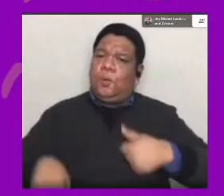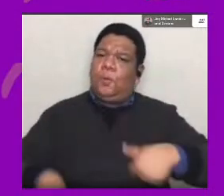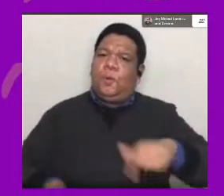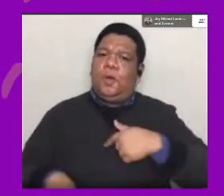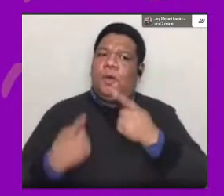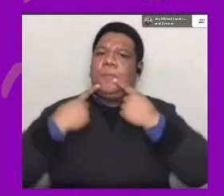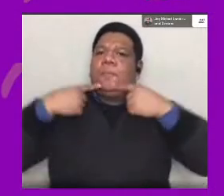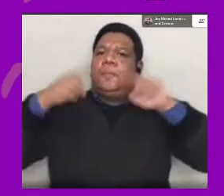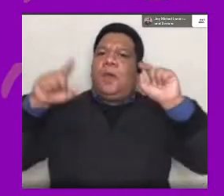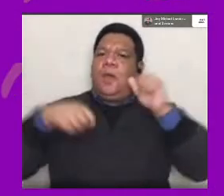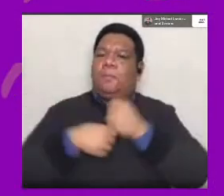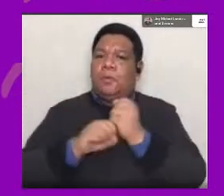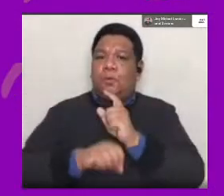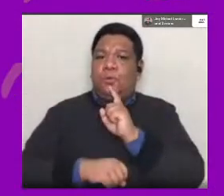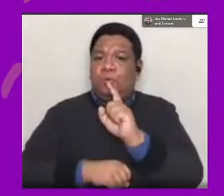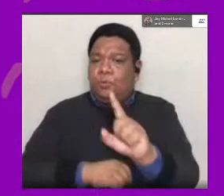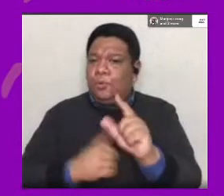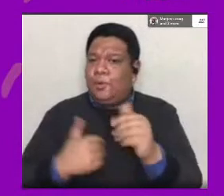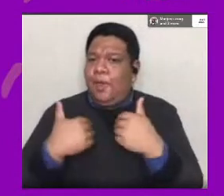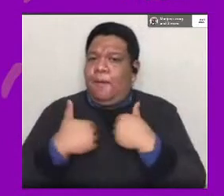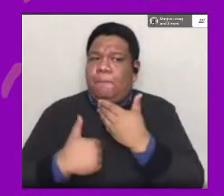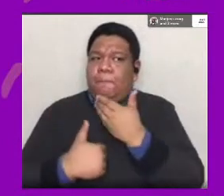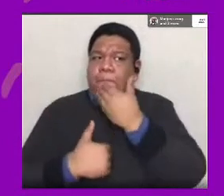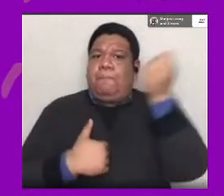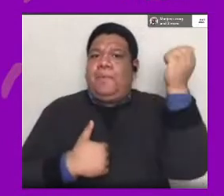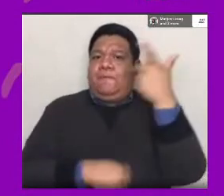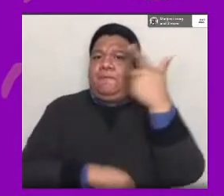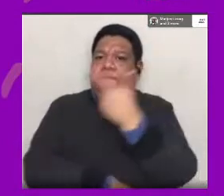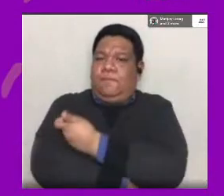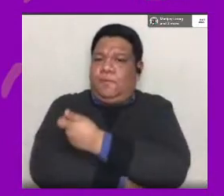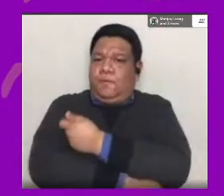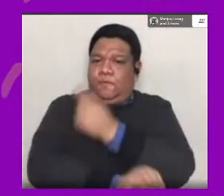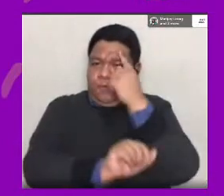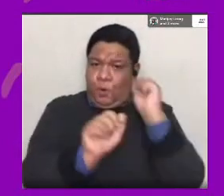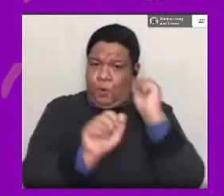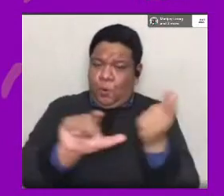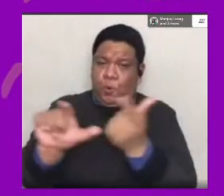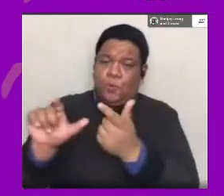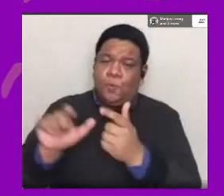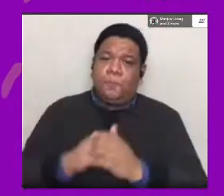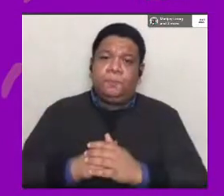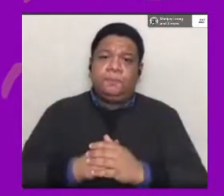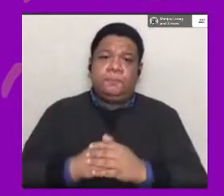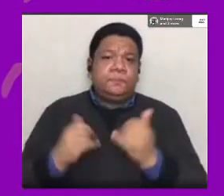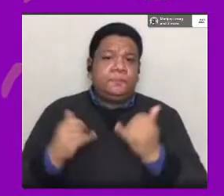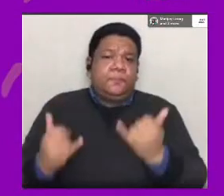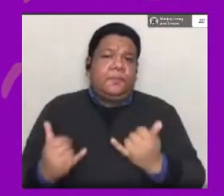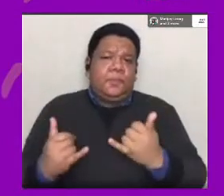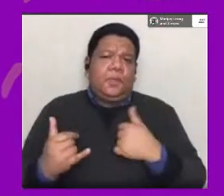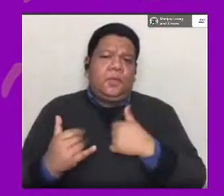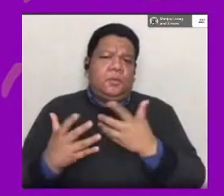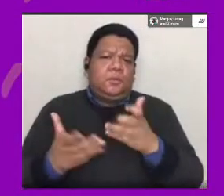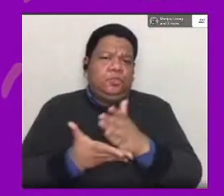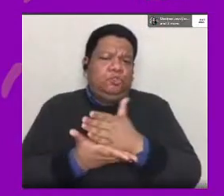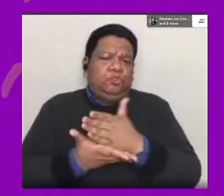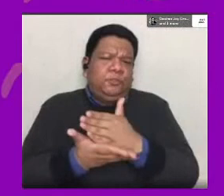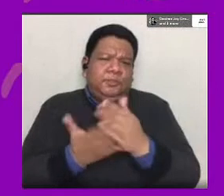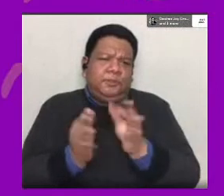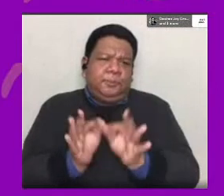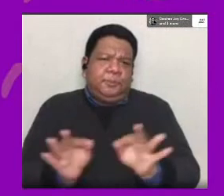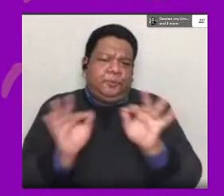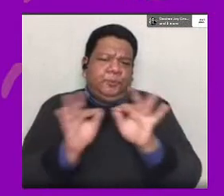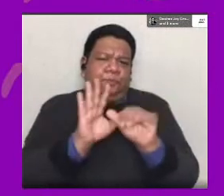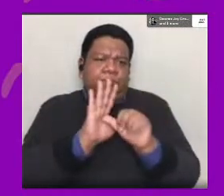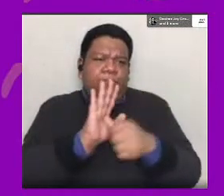to ensure better vaccination outcomes for all. At this point, allow me to share some key findings of the